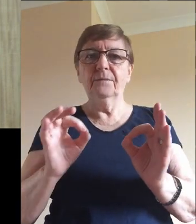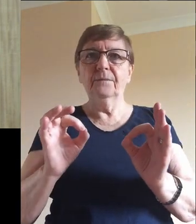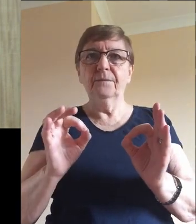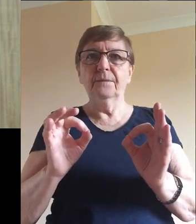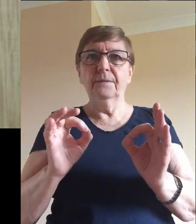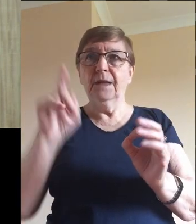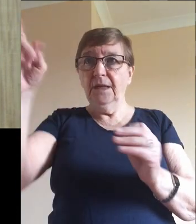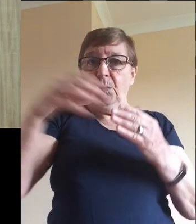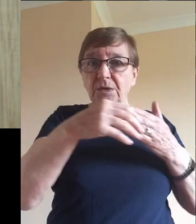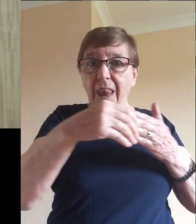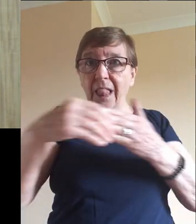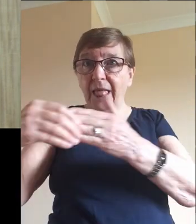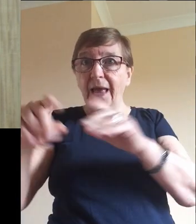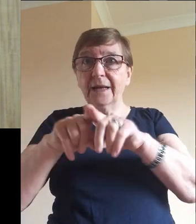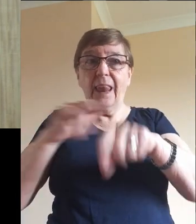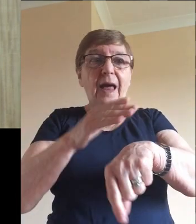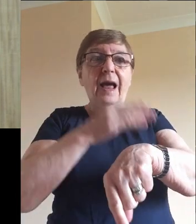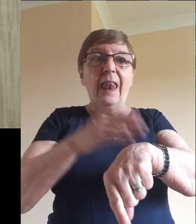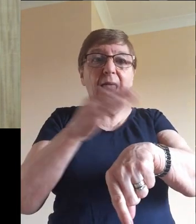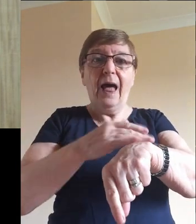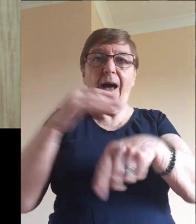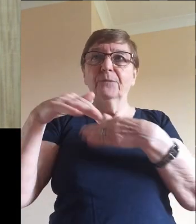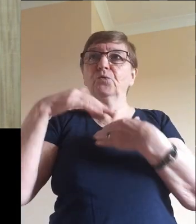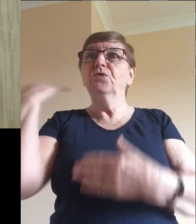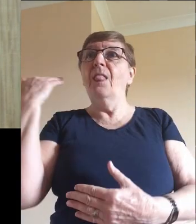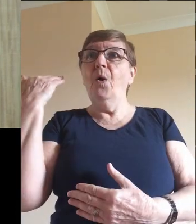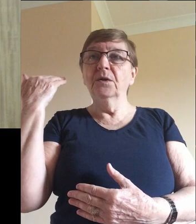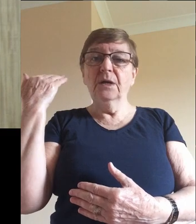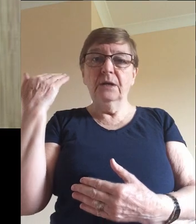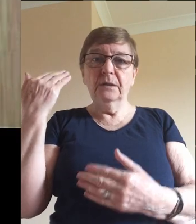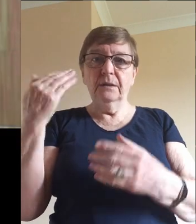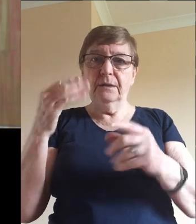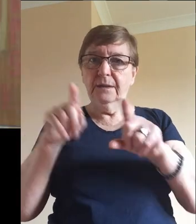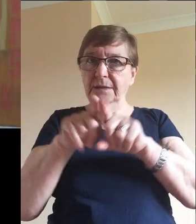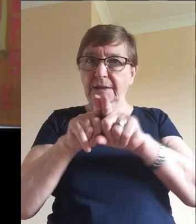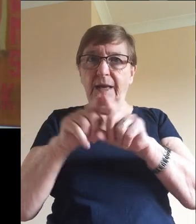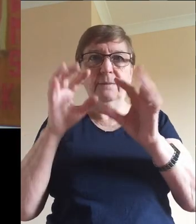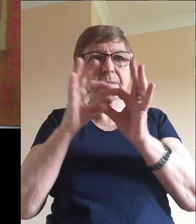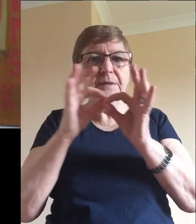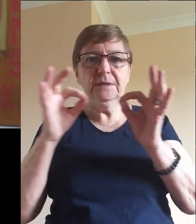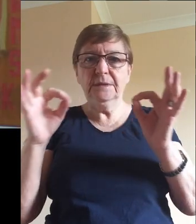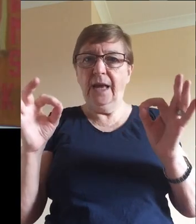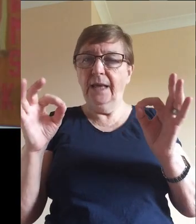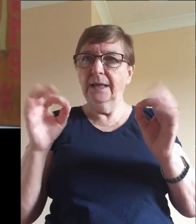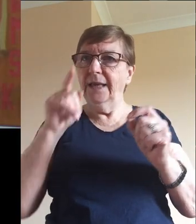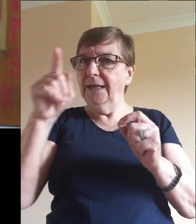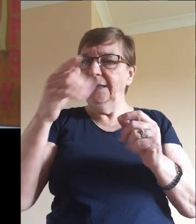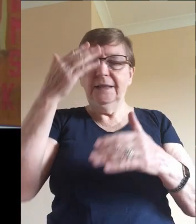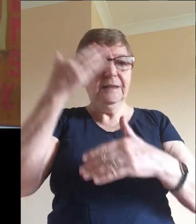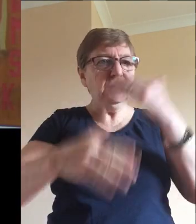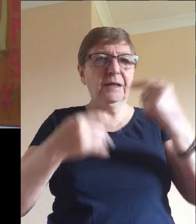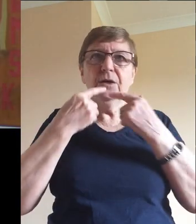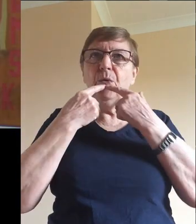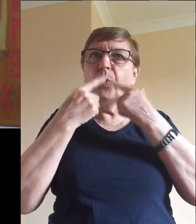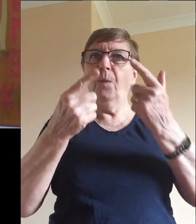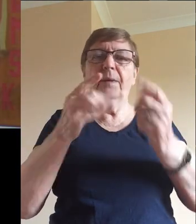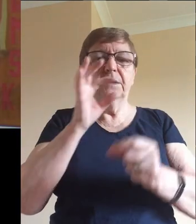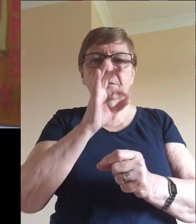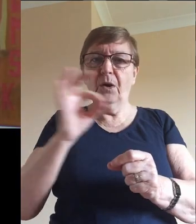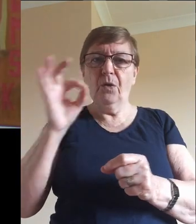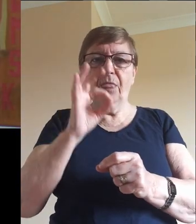He was led like a lamb to the slaughter, and as a sheep before its shearers is silent, so he did not open his mouth.